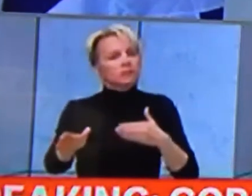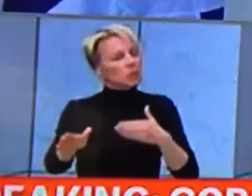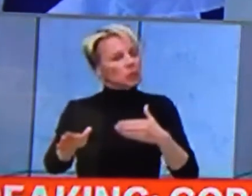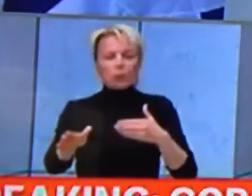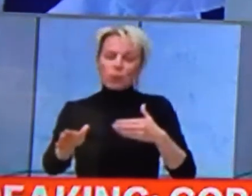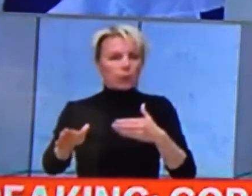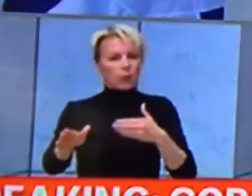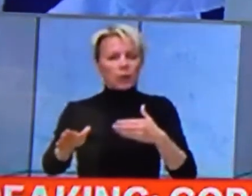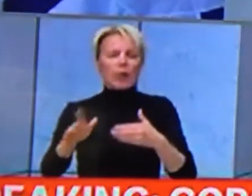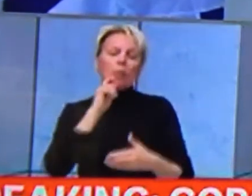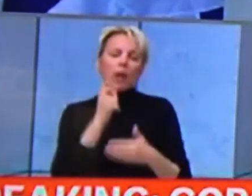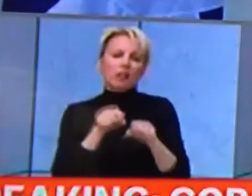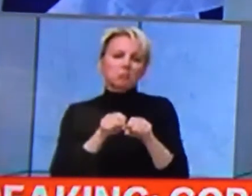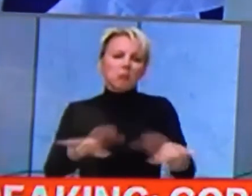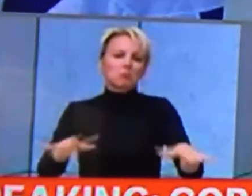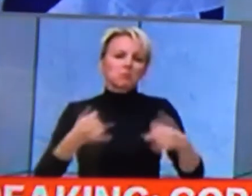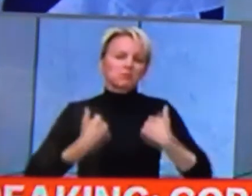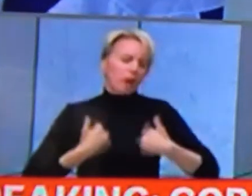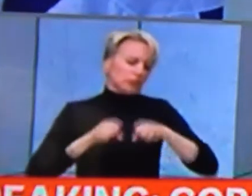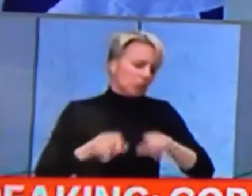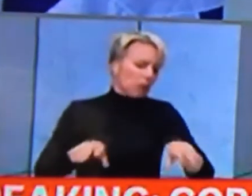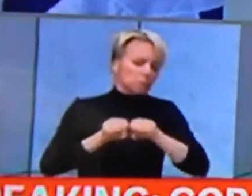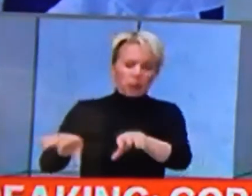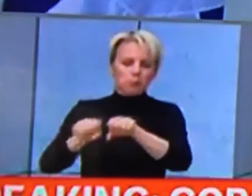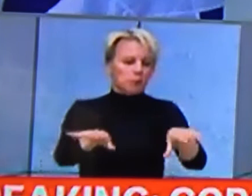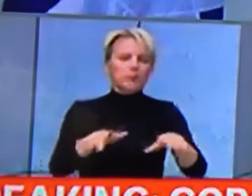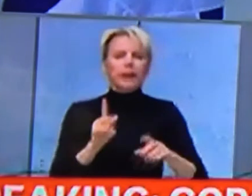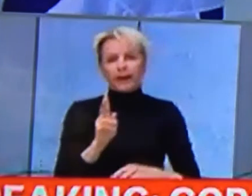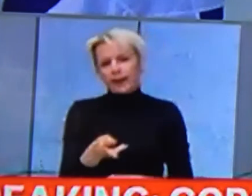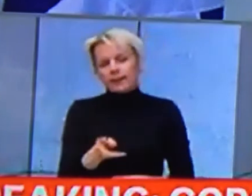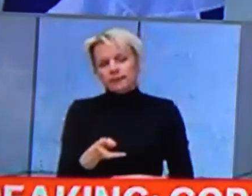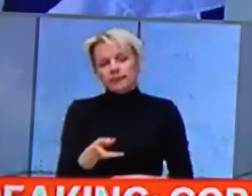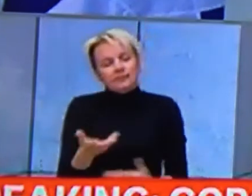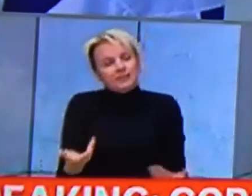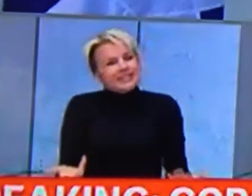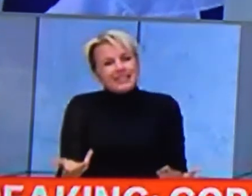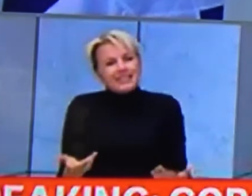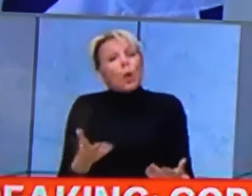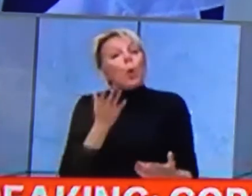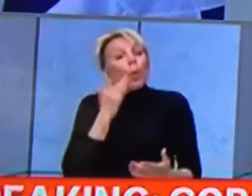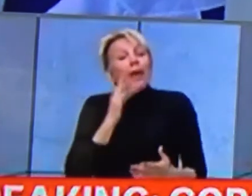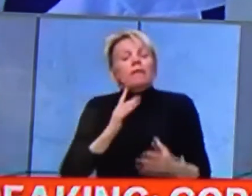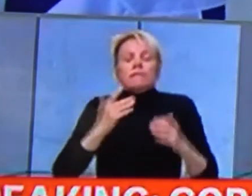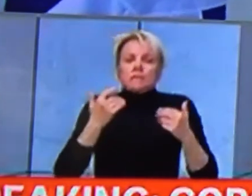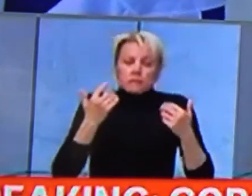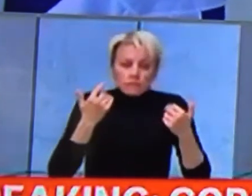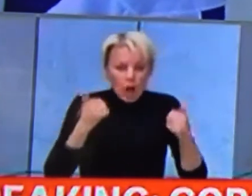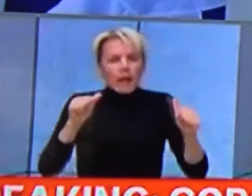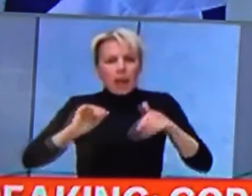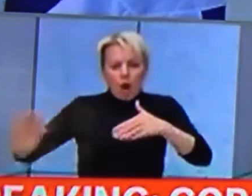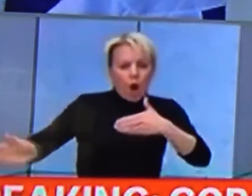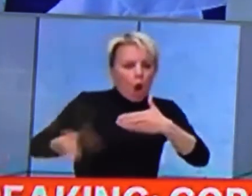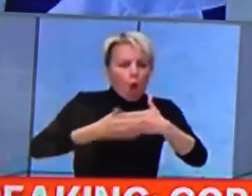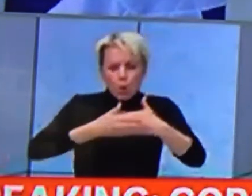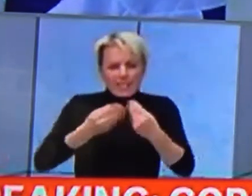ready to do it for 6 months. And because at what point do you pull it back? And I think with what we're learning about the